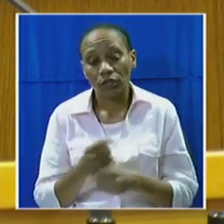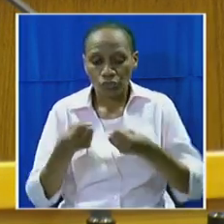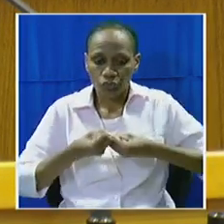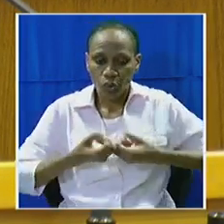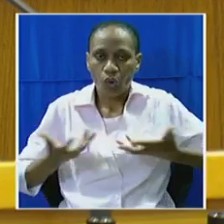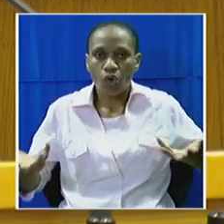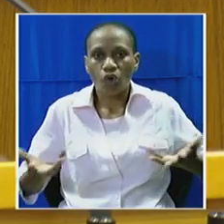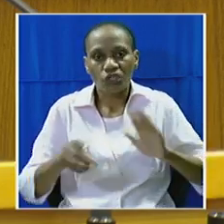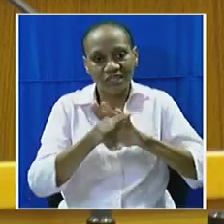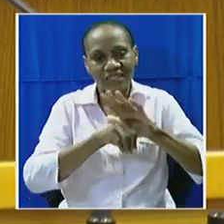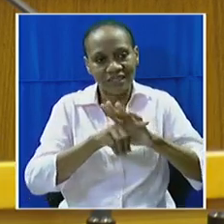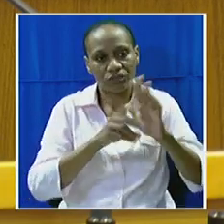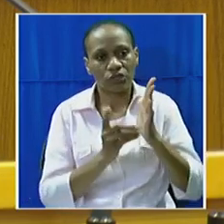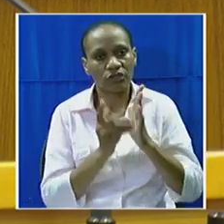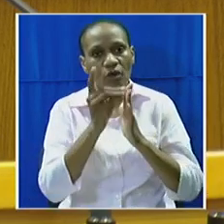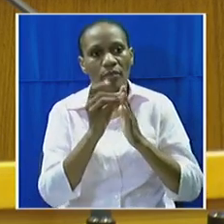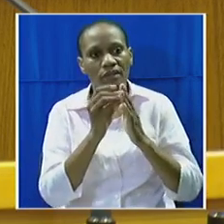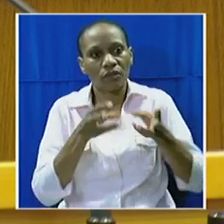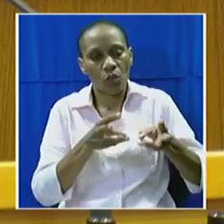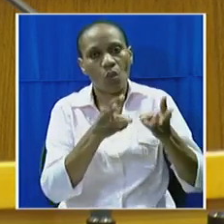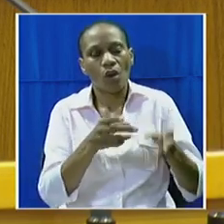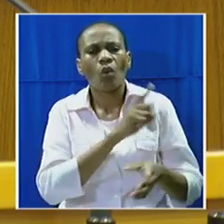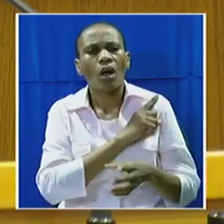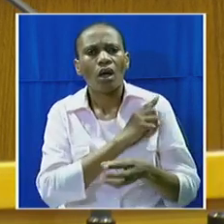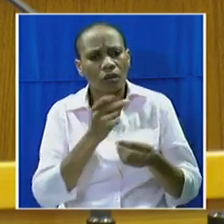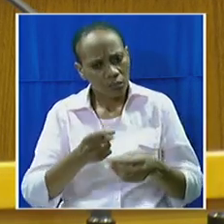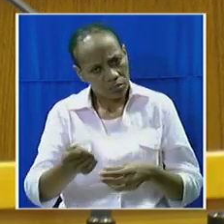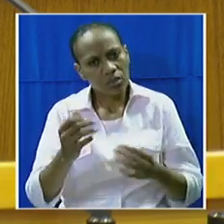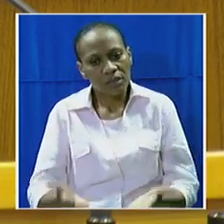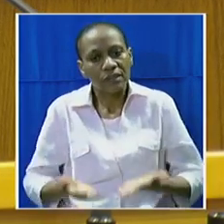the District Development Model to accelerate service